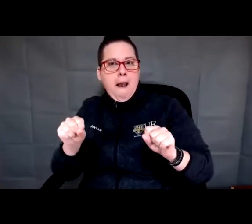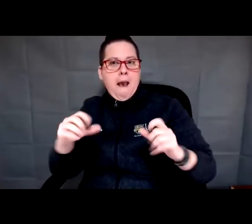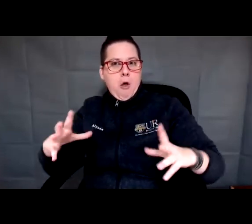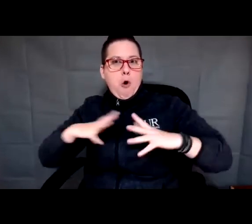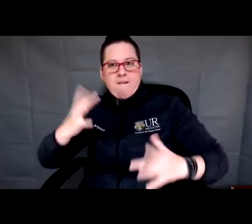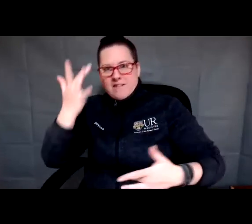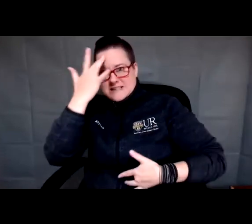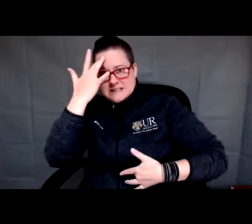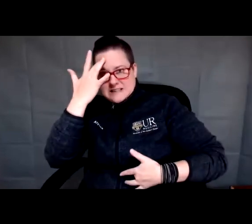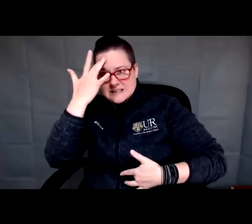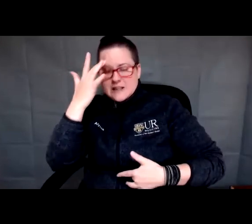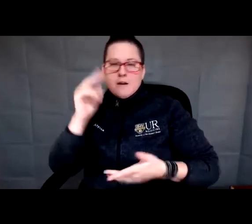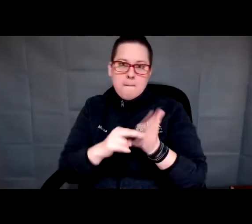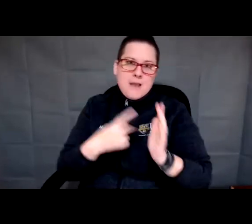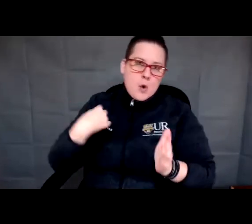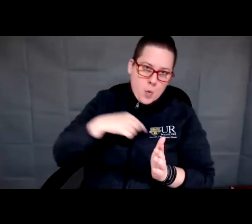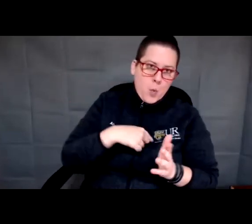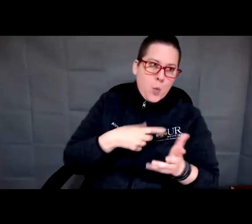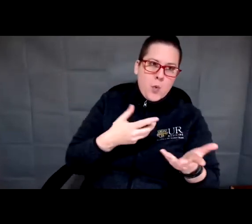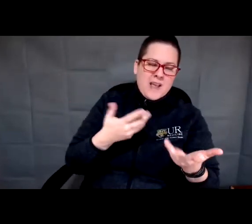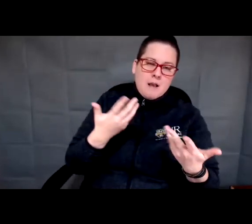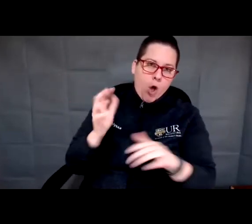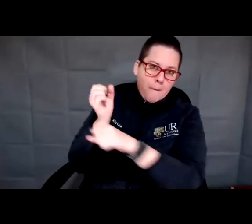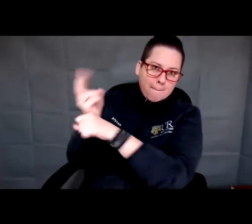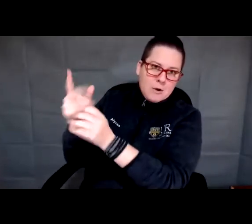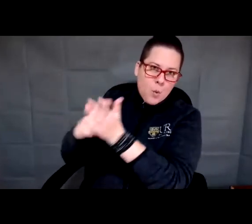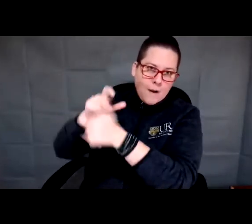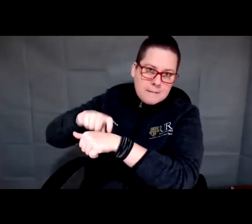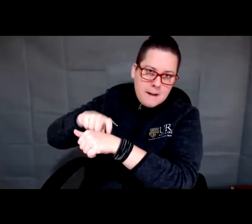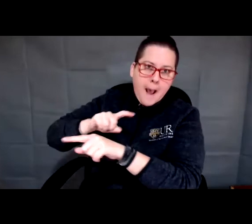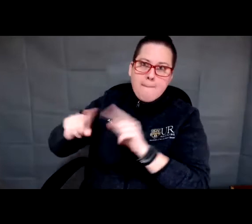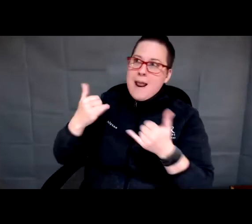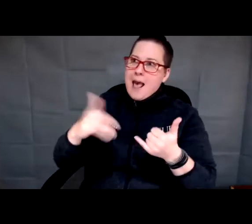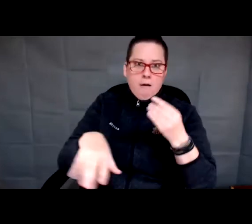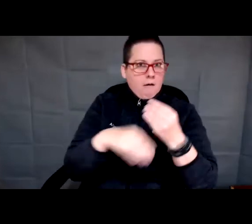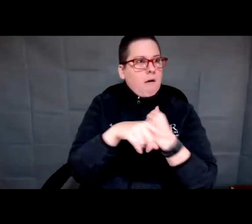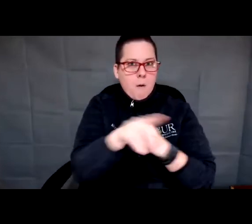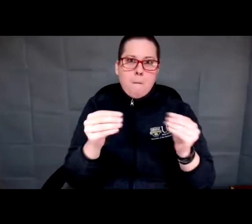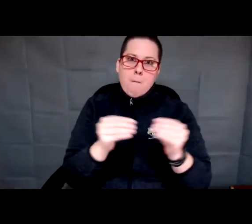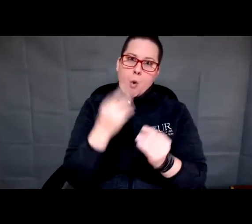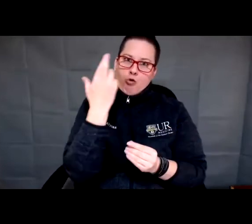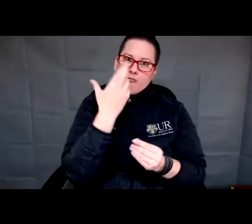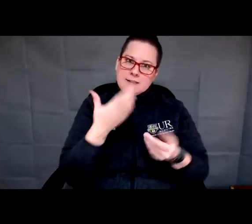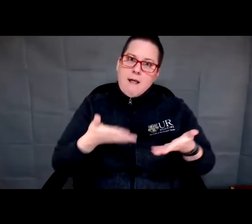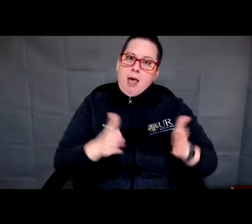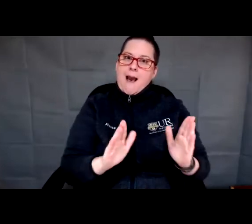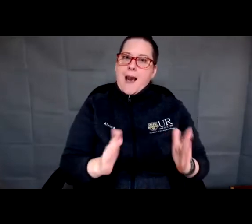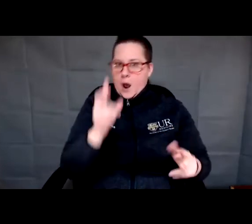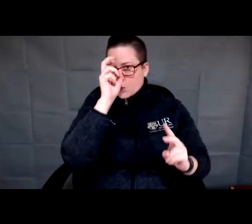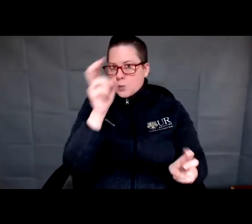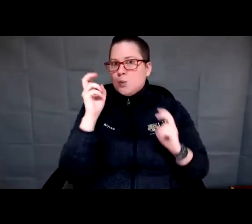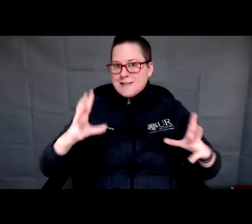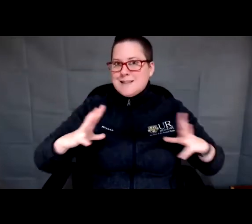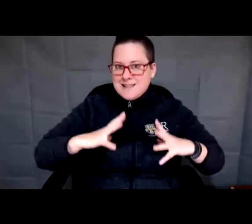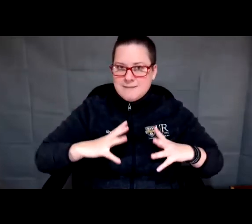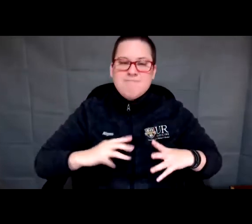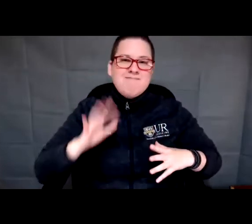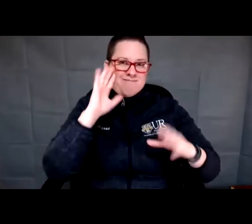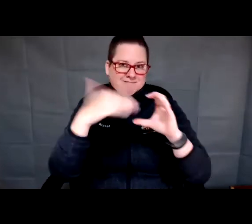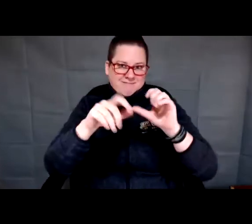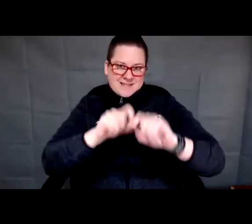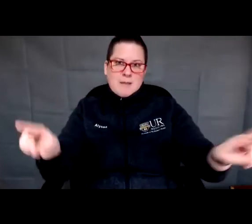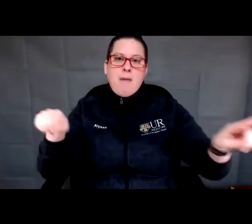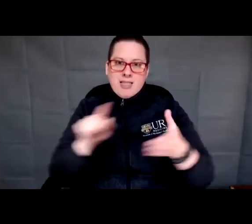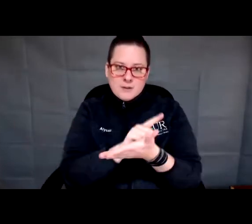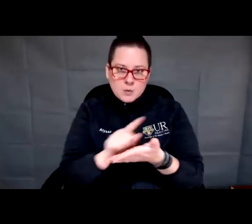that individuals can take sick leave from the university. So that is going out this week. I sent a notice